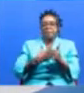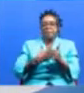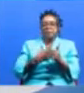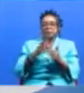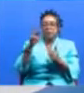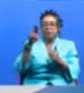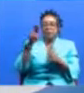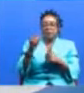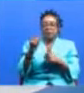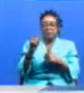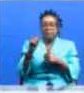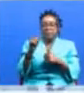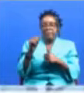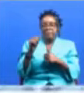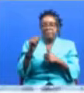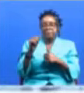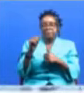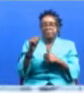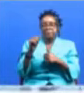Corporation.